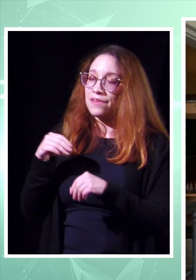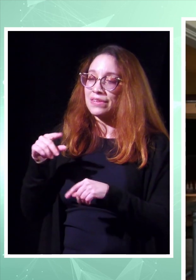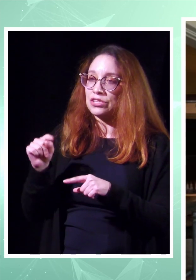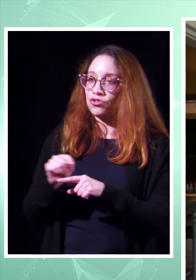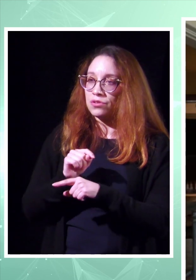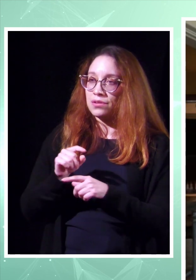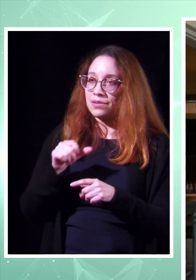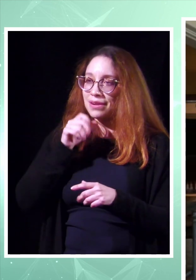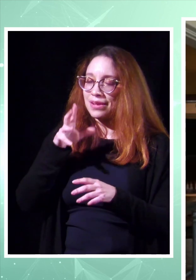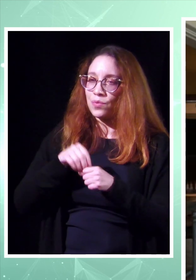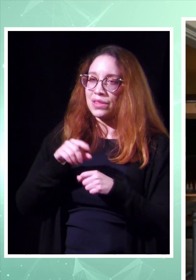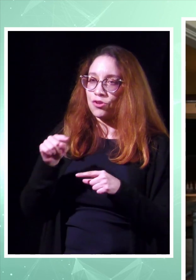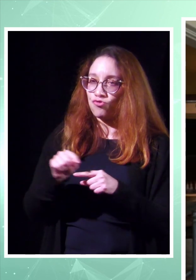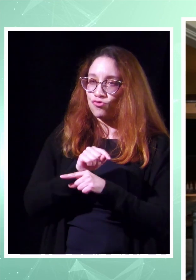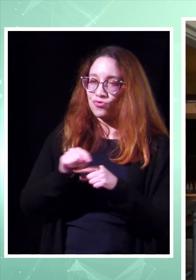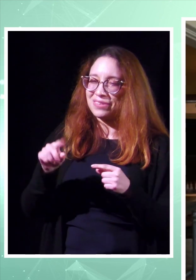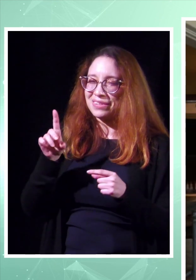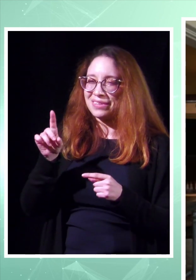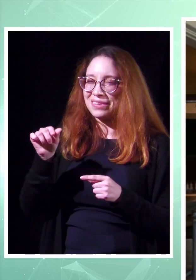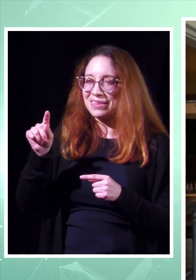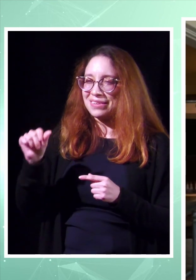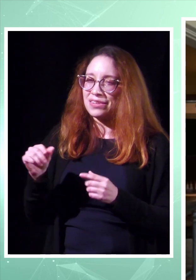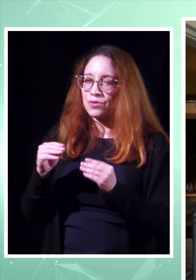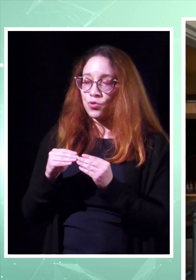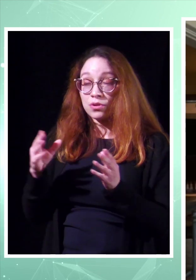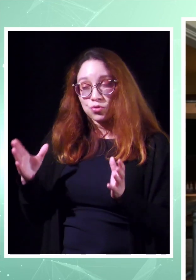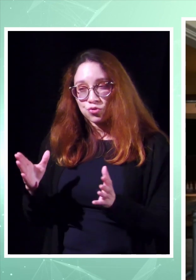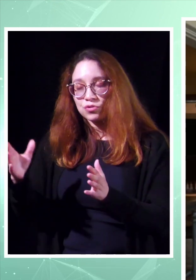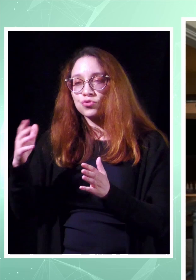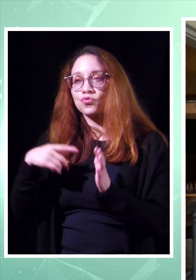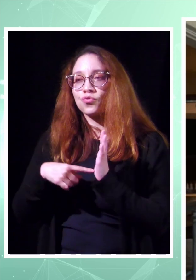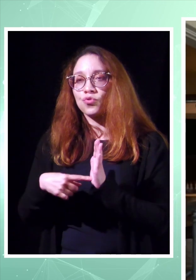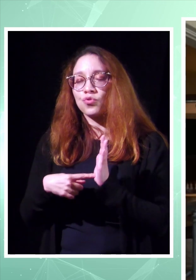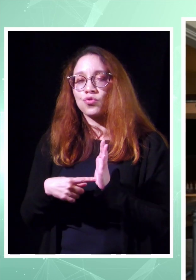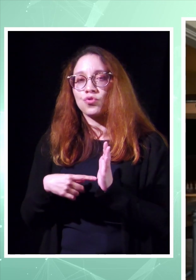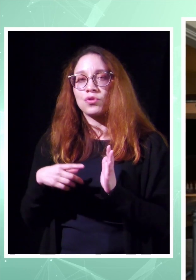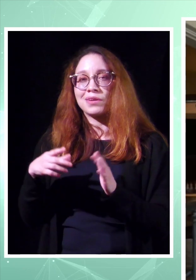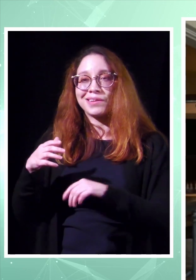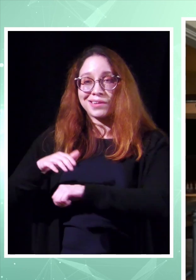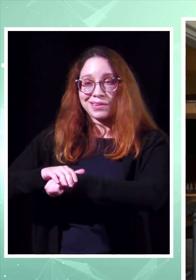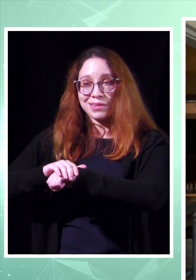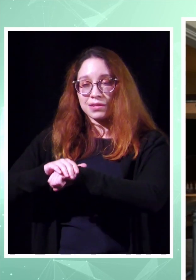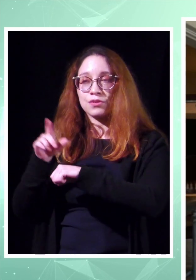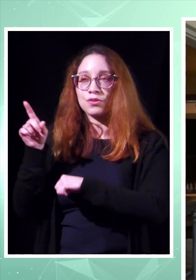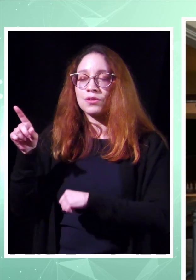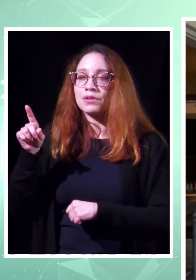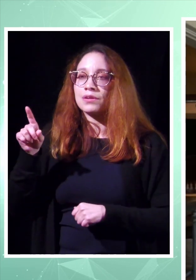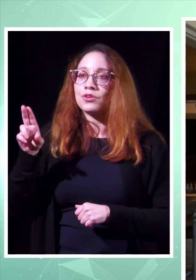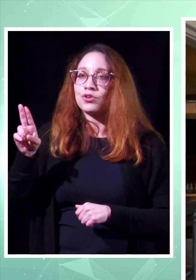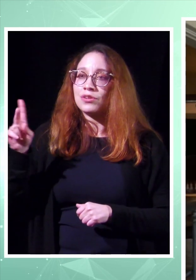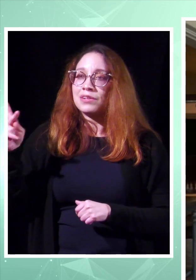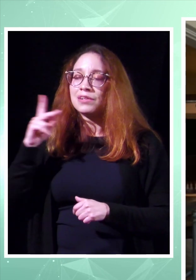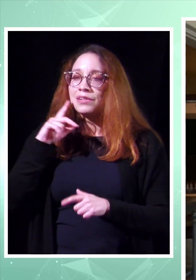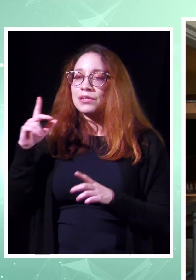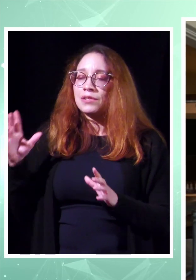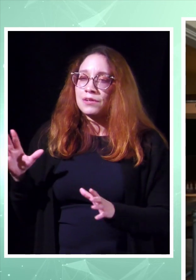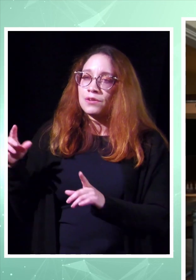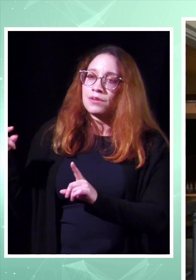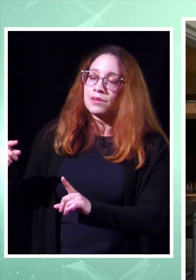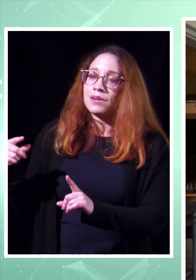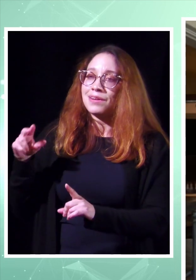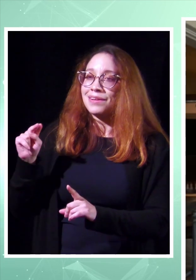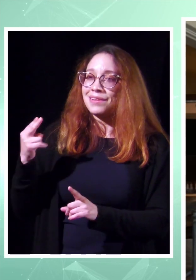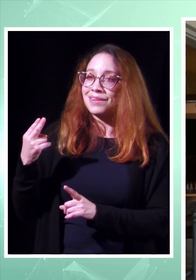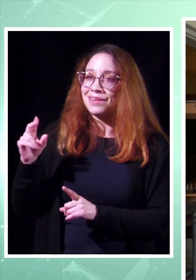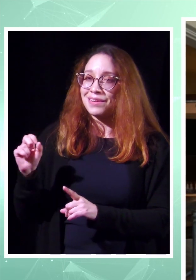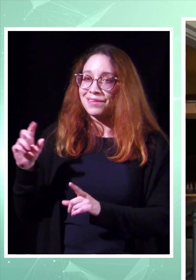trial. The data is becoming more and more encouraging. So for example, in Great Britain, for very aggressive MS, the